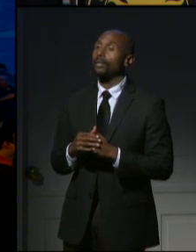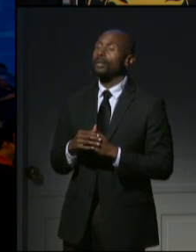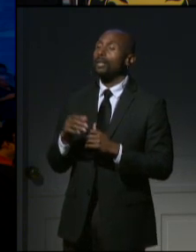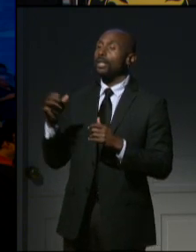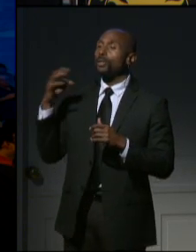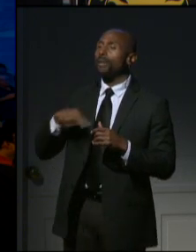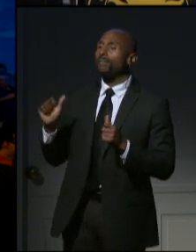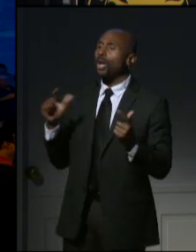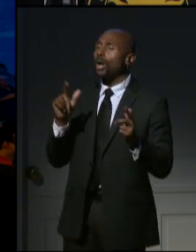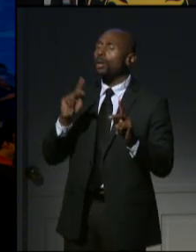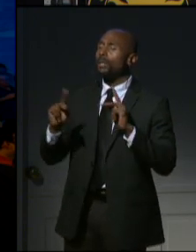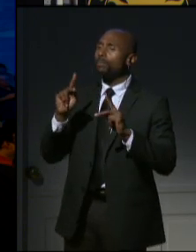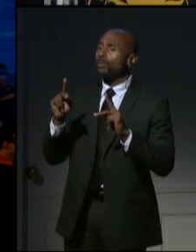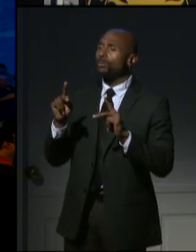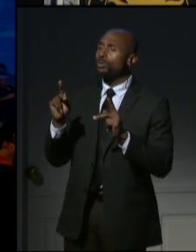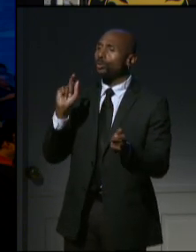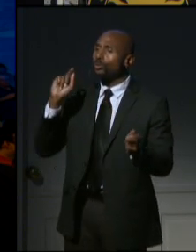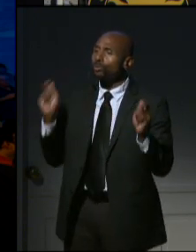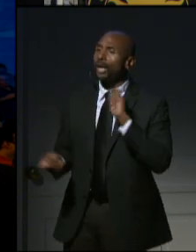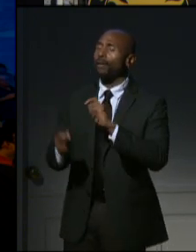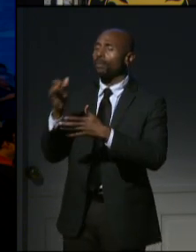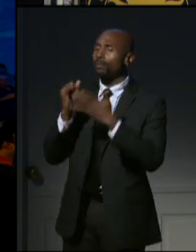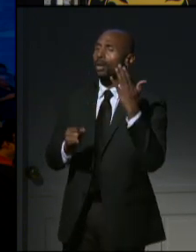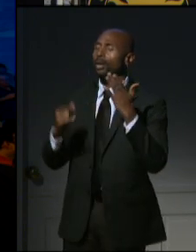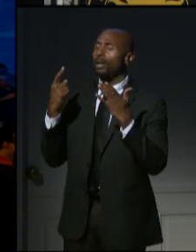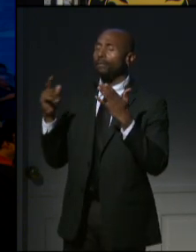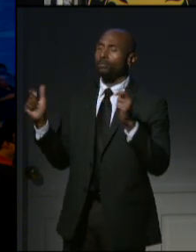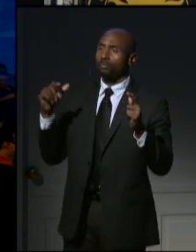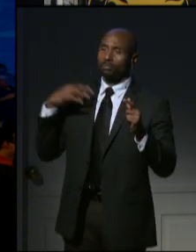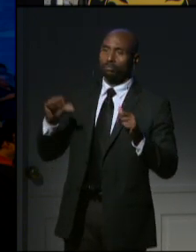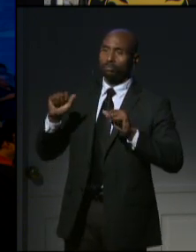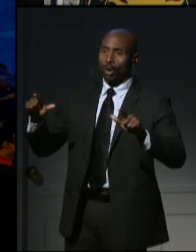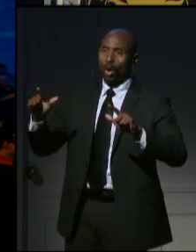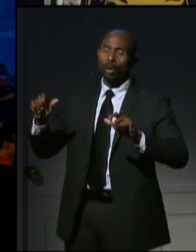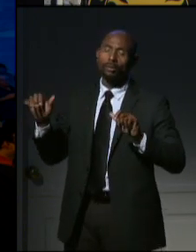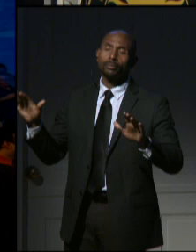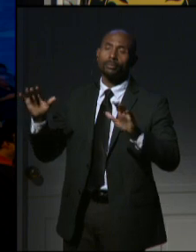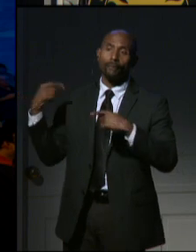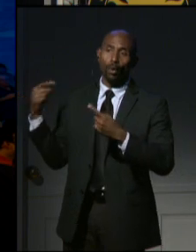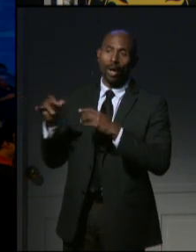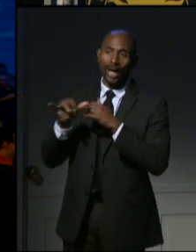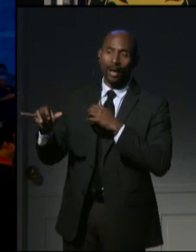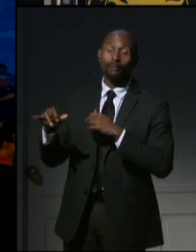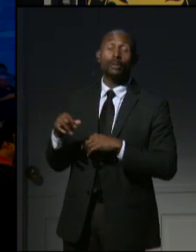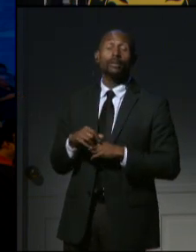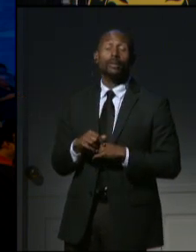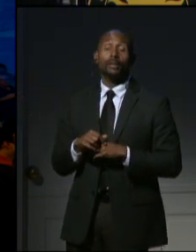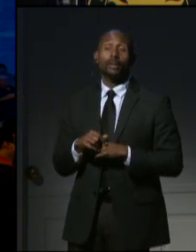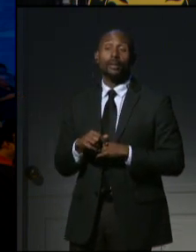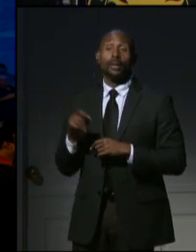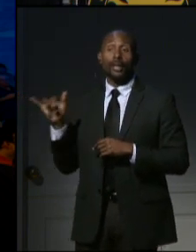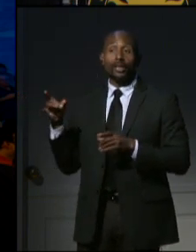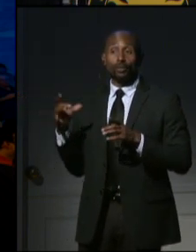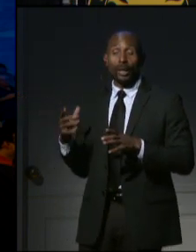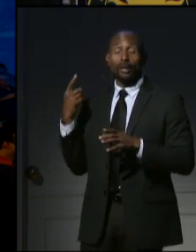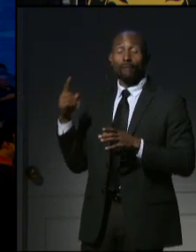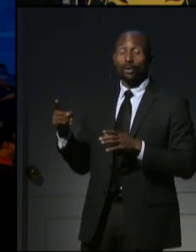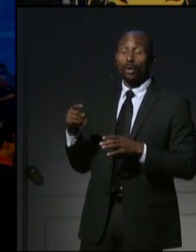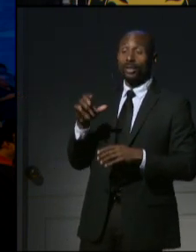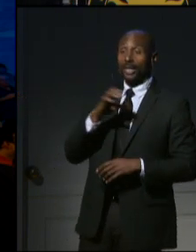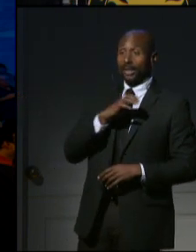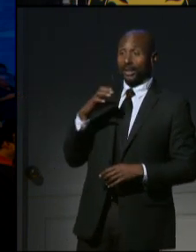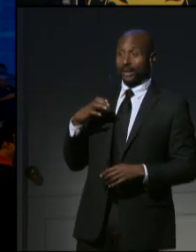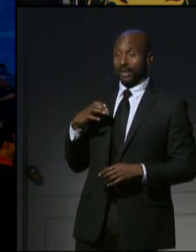I also bring this image up because that's the director of the Cleveland Museum of Art, and not only does leadership have